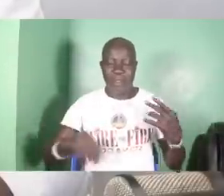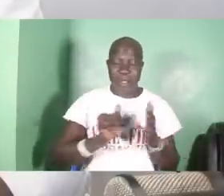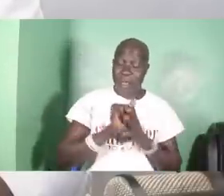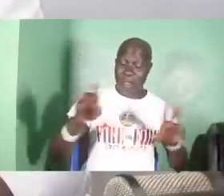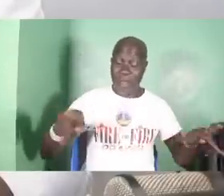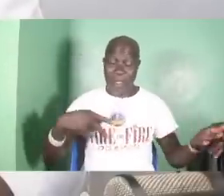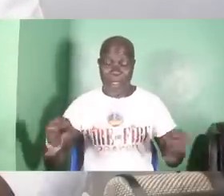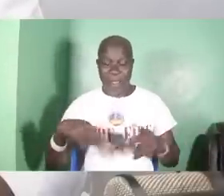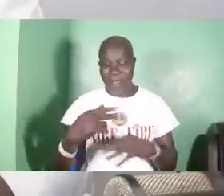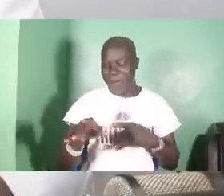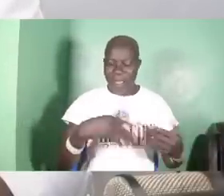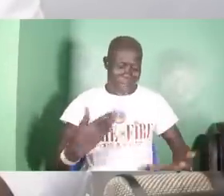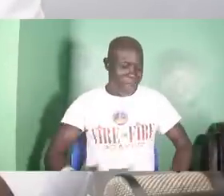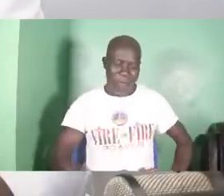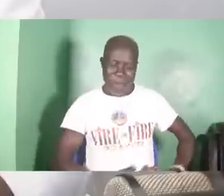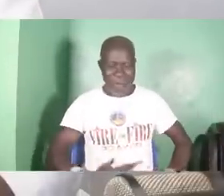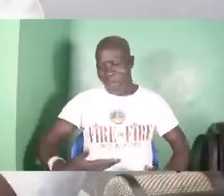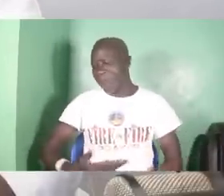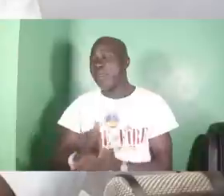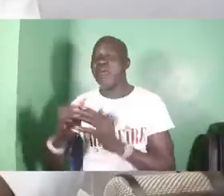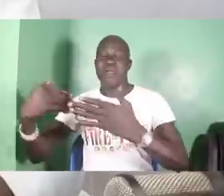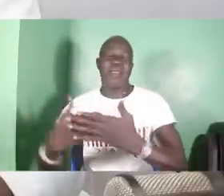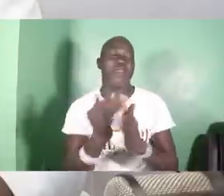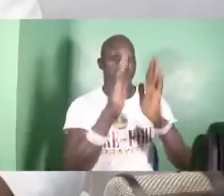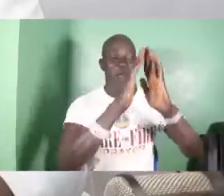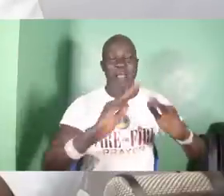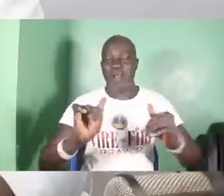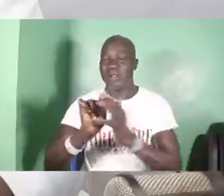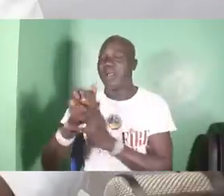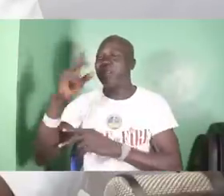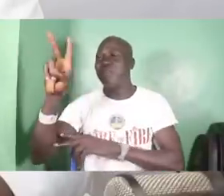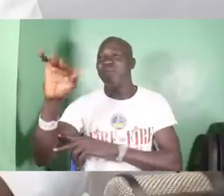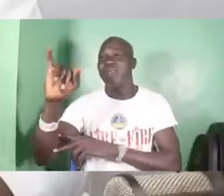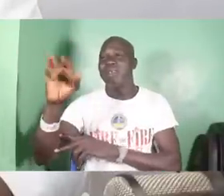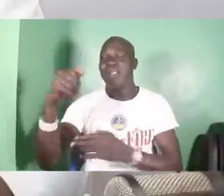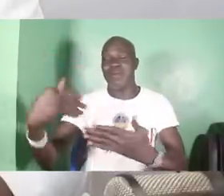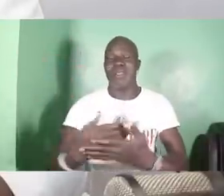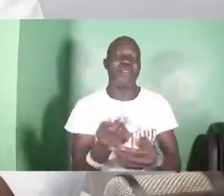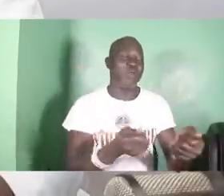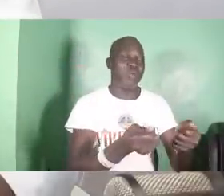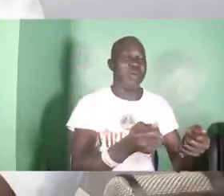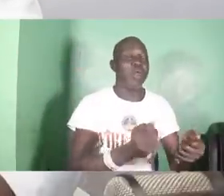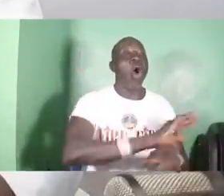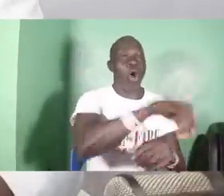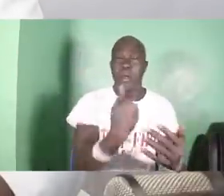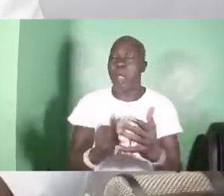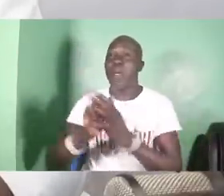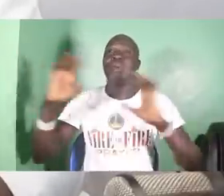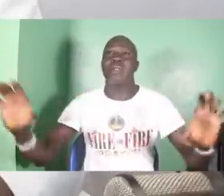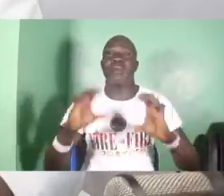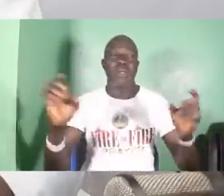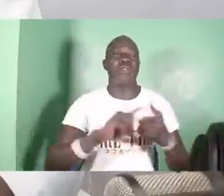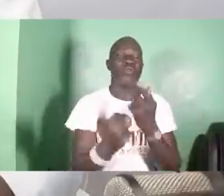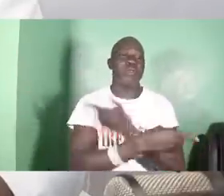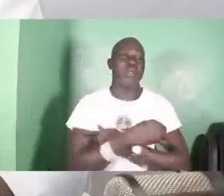common. Like naming ceremony, you just gave birth. There has asked for me. You are receiving visa or buying car. All